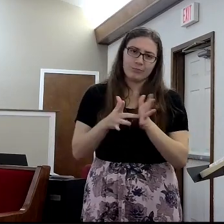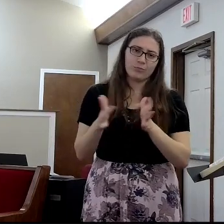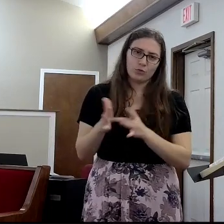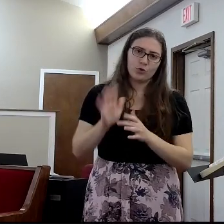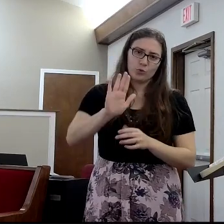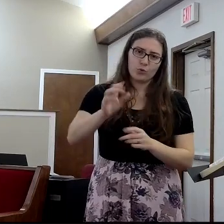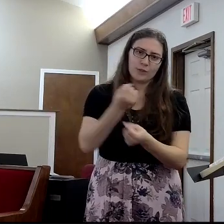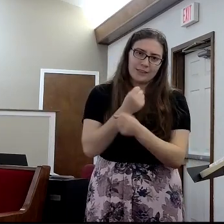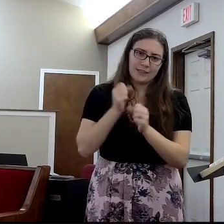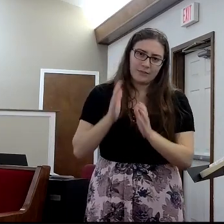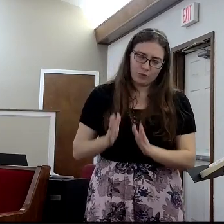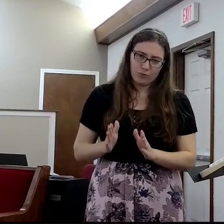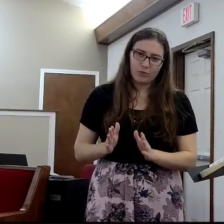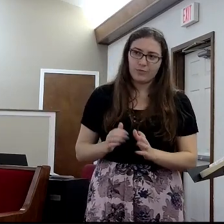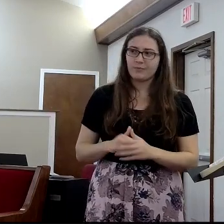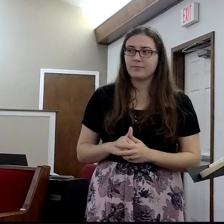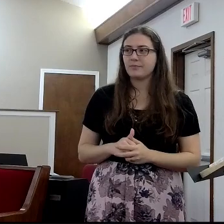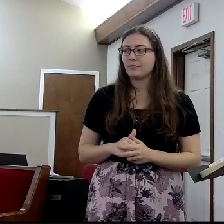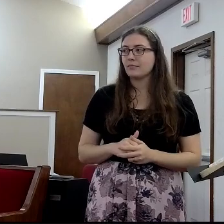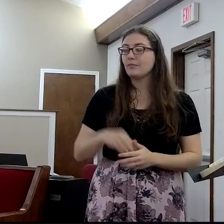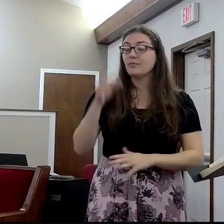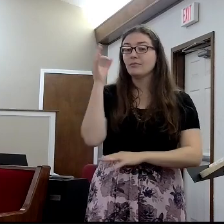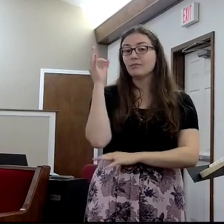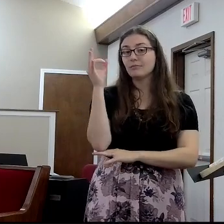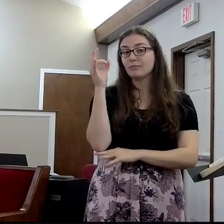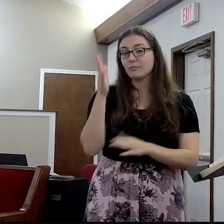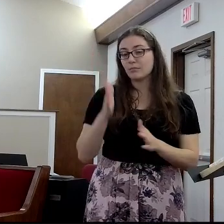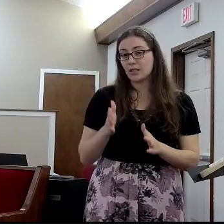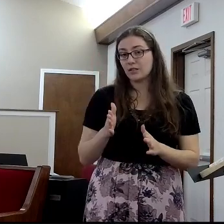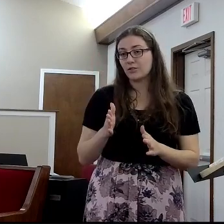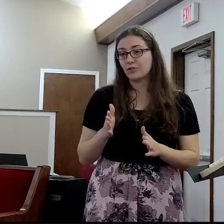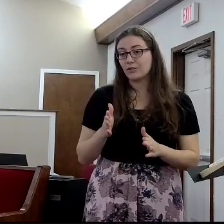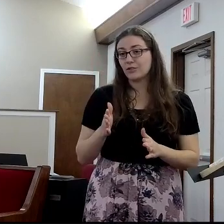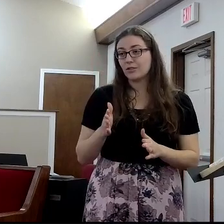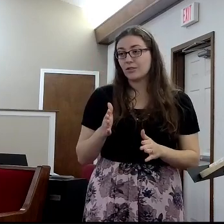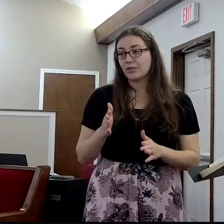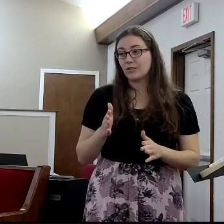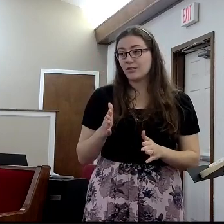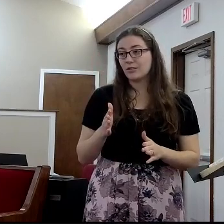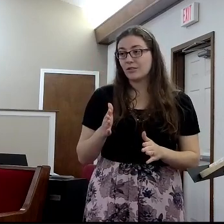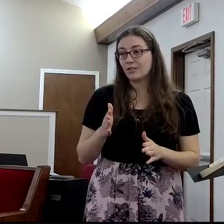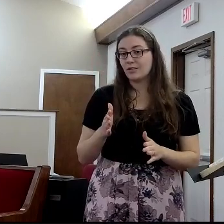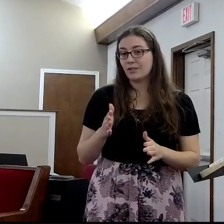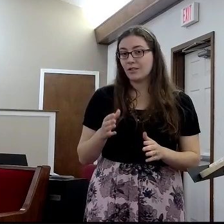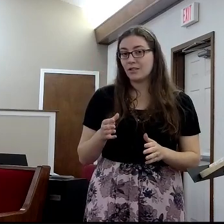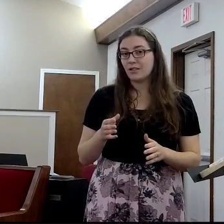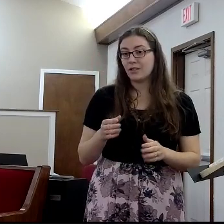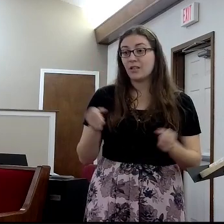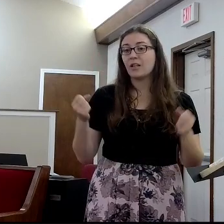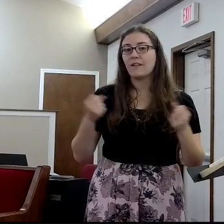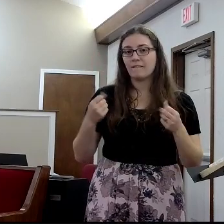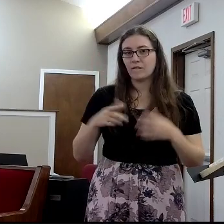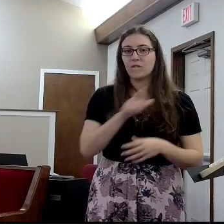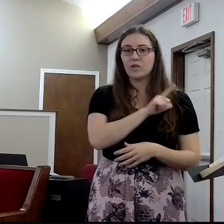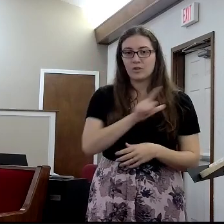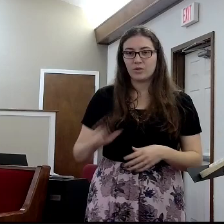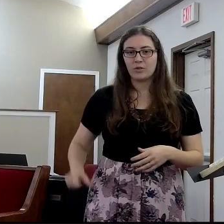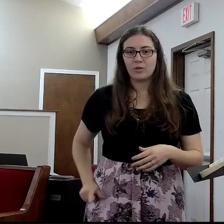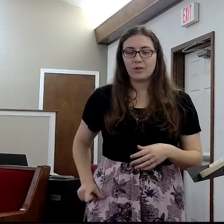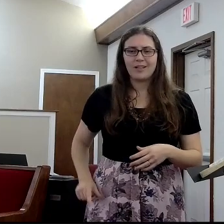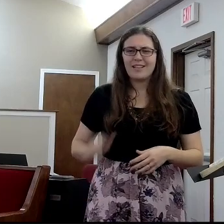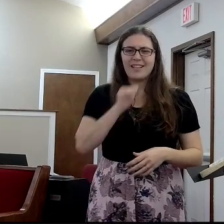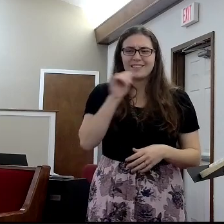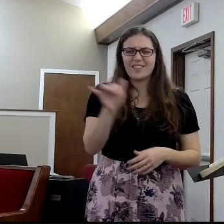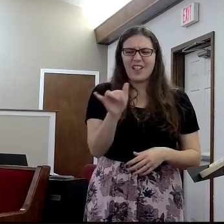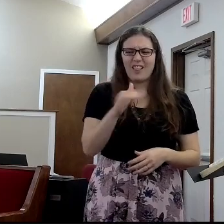Savior. Pastor's been up here and he's explained it very well, in the sense of, if you think of a fear, it's not